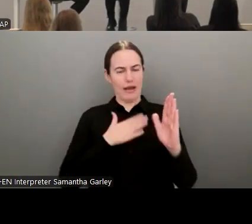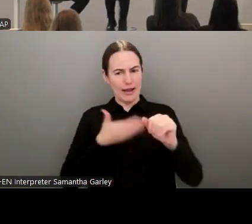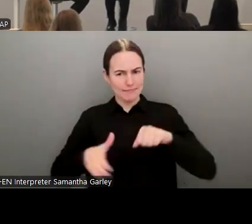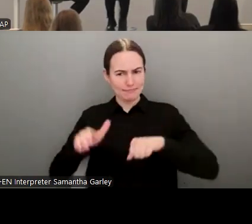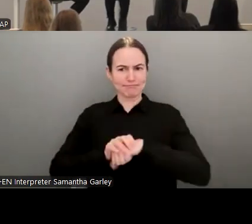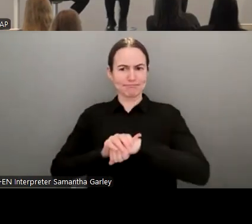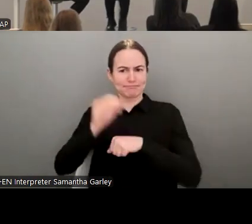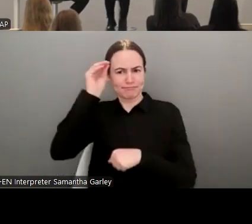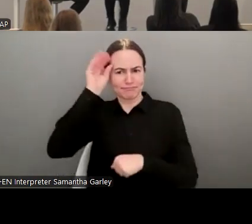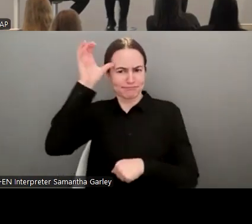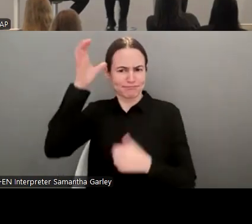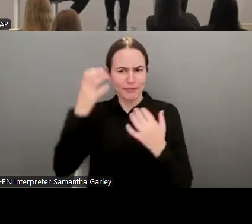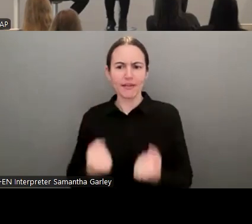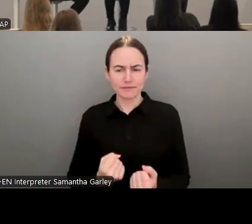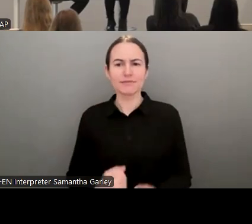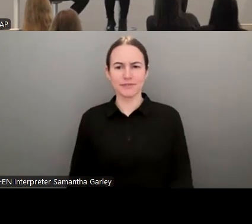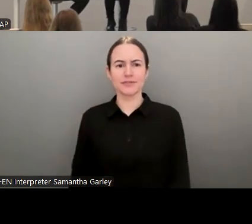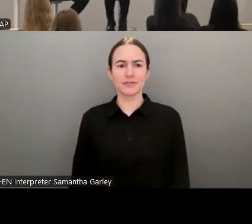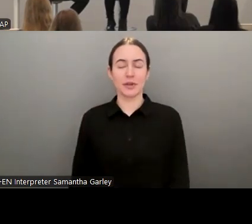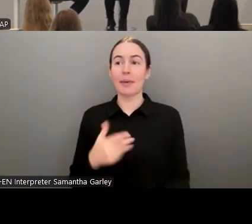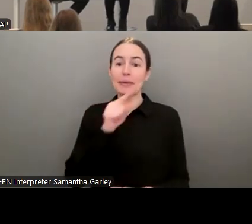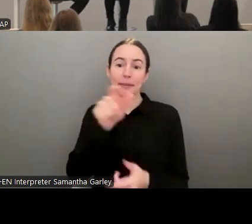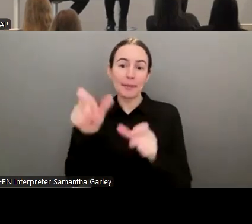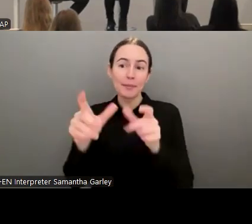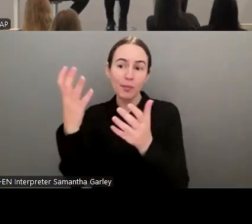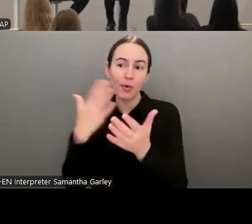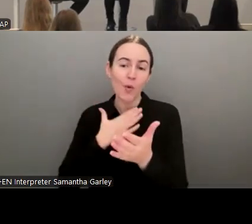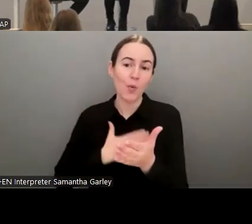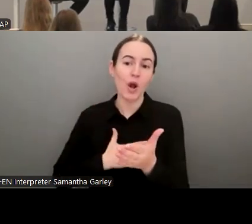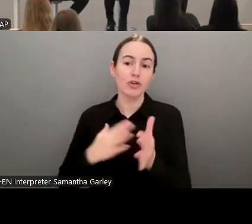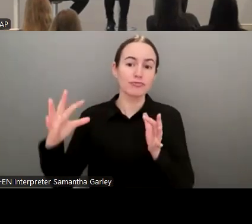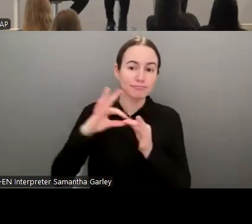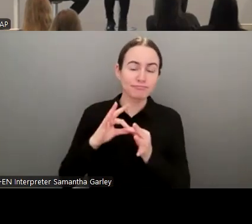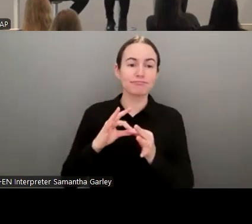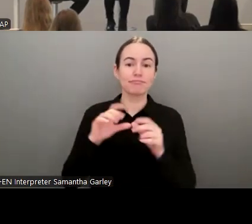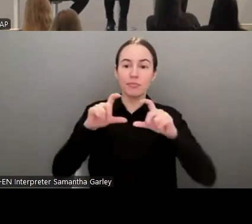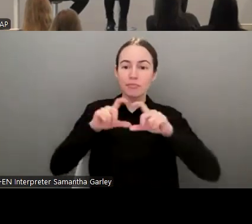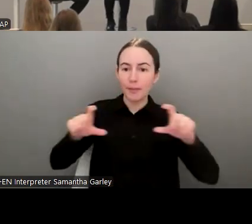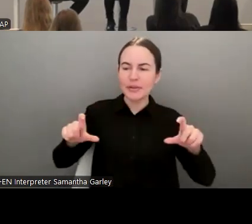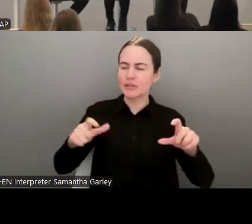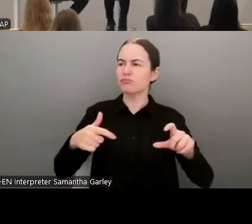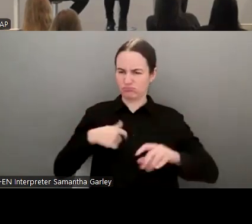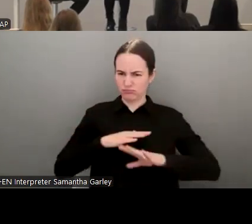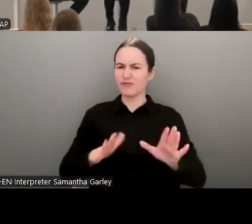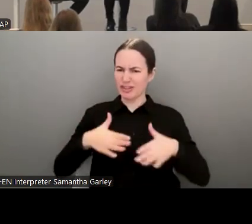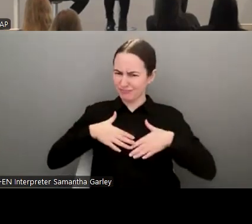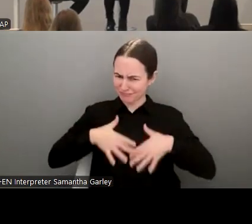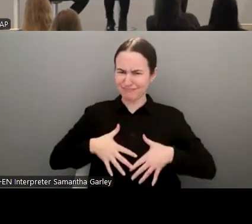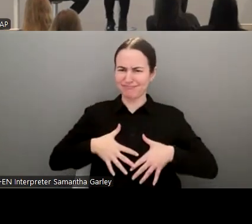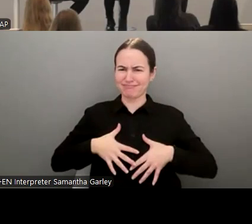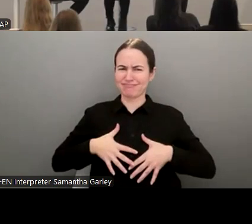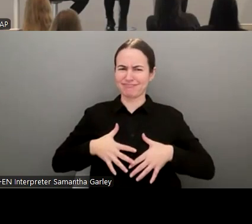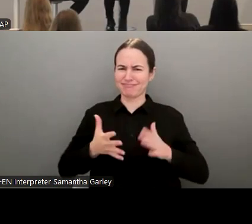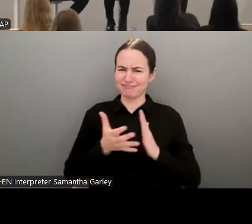to convince your potential customers also that you actually know what you're doing, and being able to